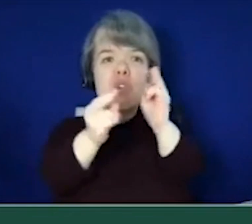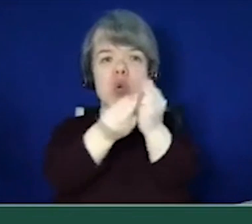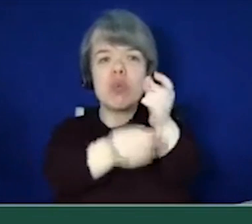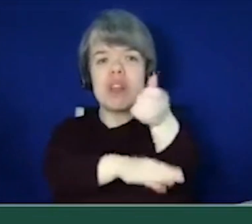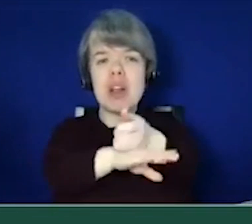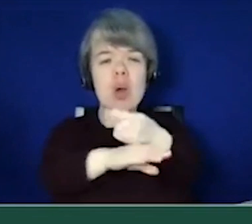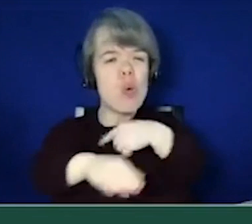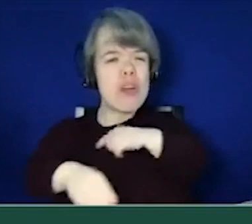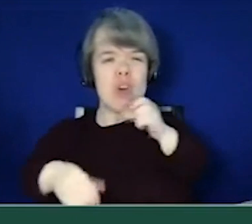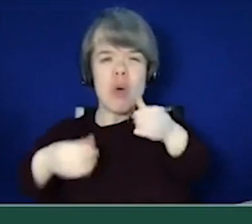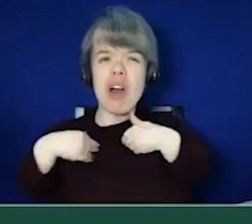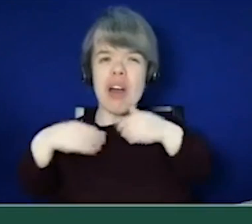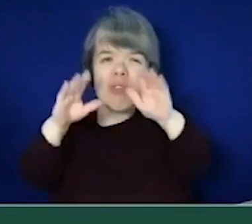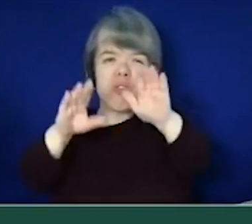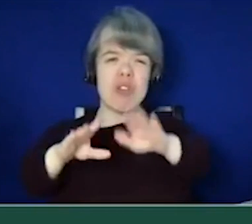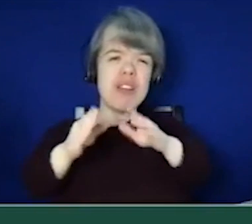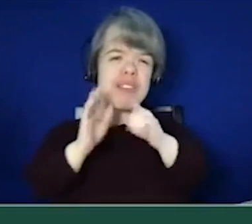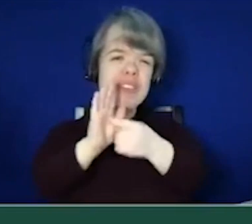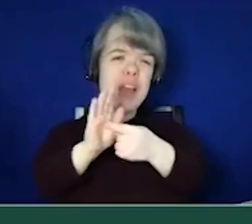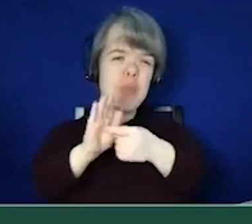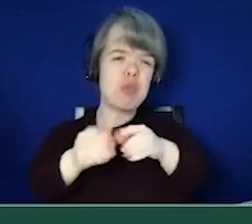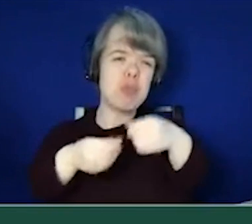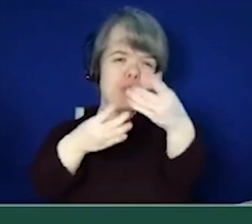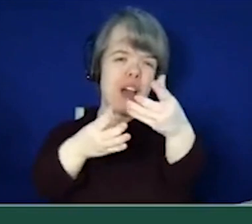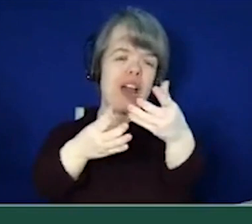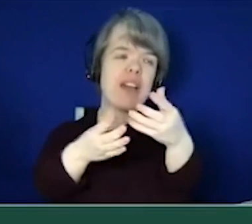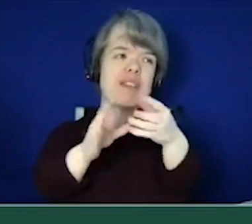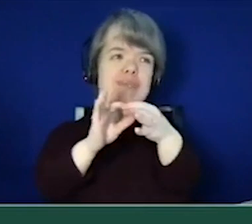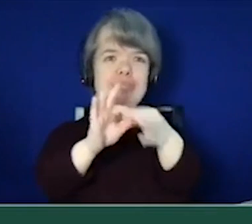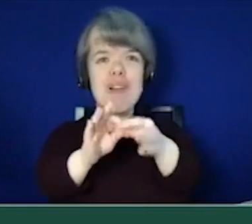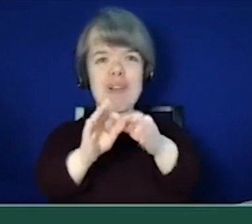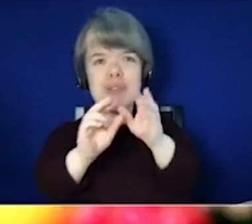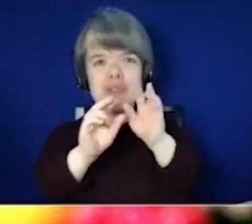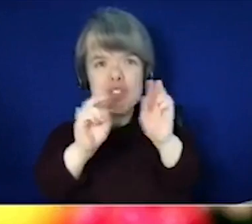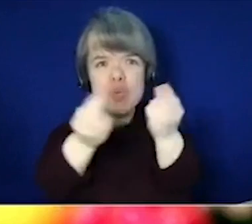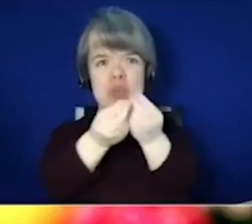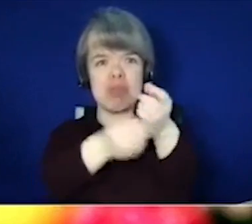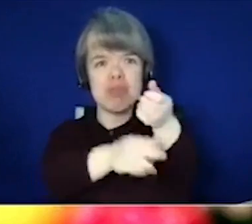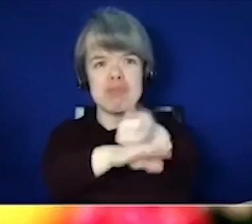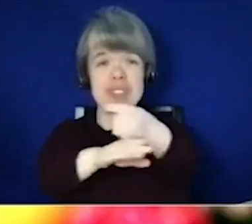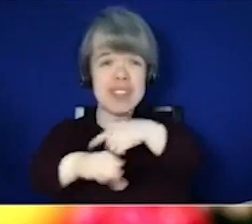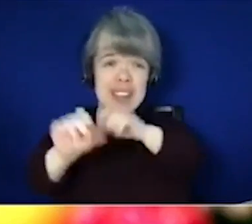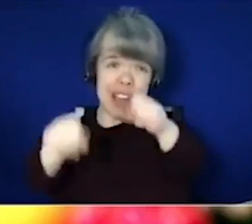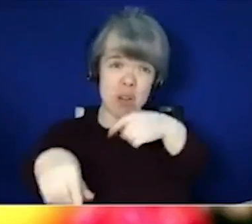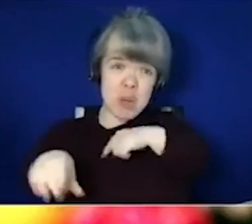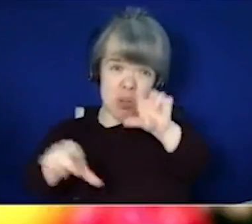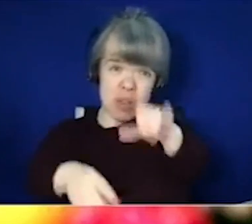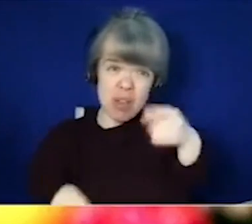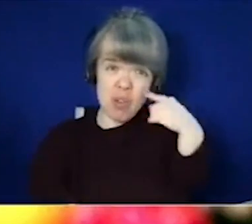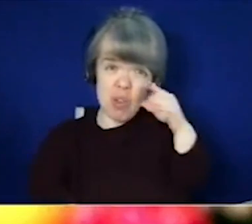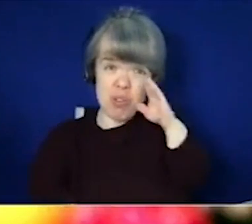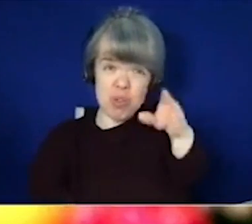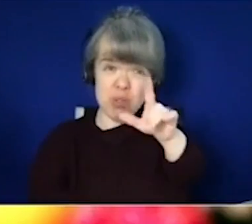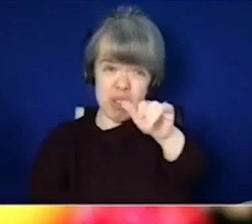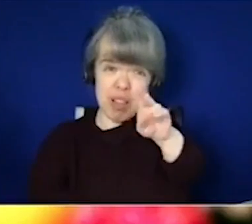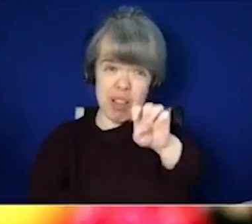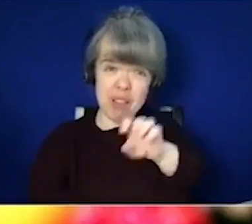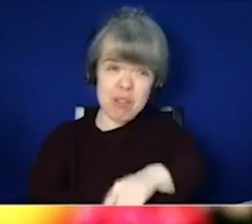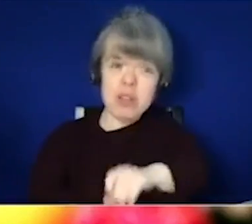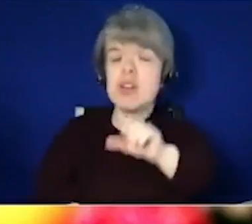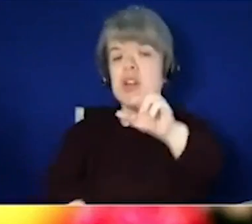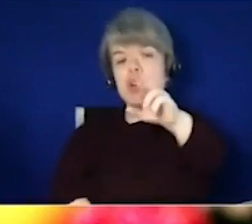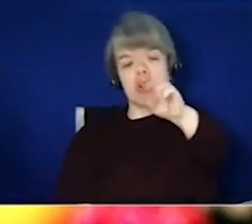breakdown list between union benefits versus what Starbucks does for a clearer picture for partners, or the breakdown of what those fees, et cetera, would